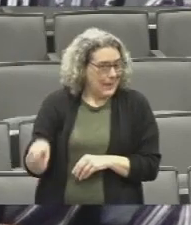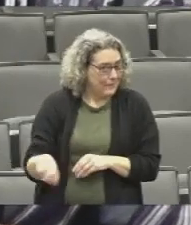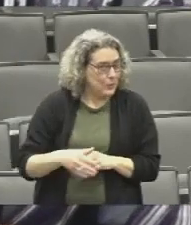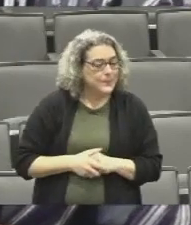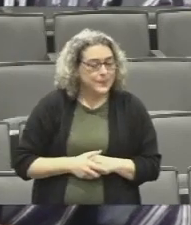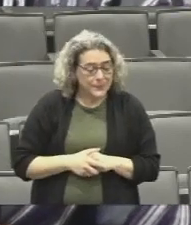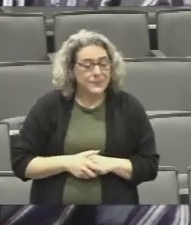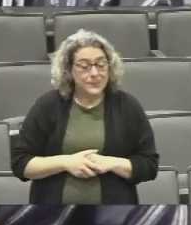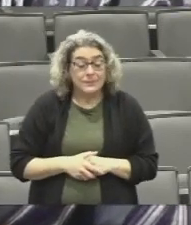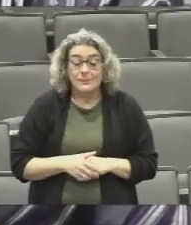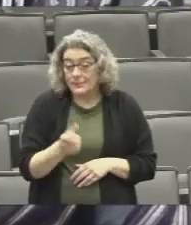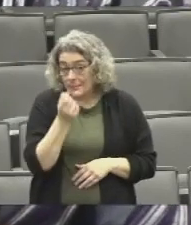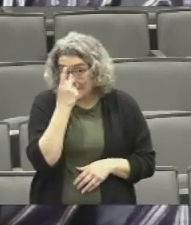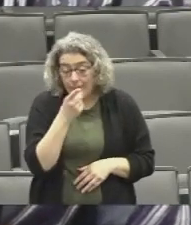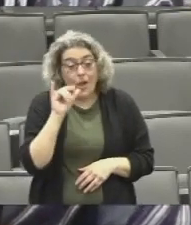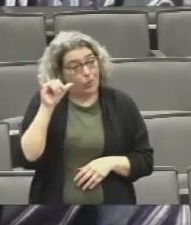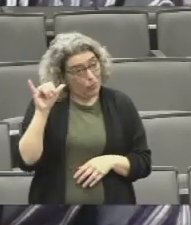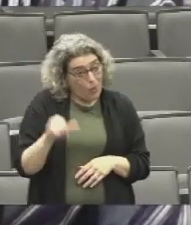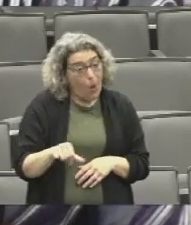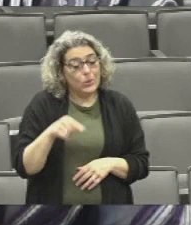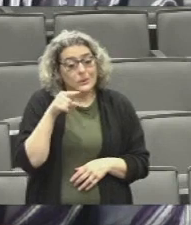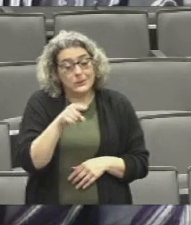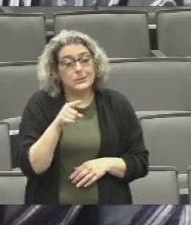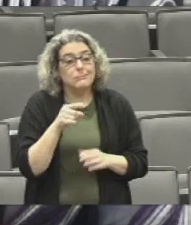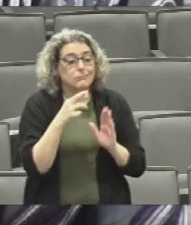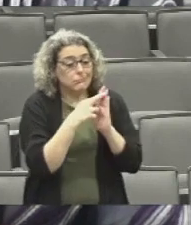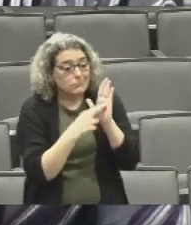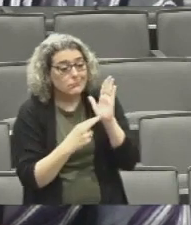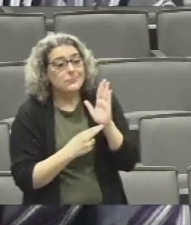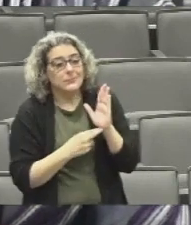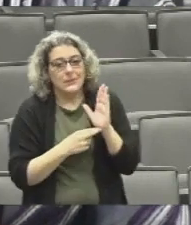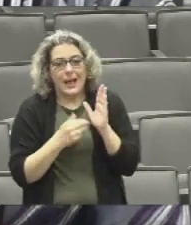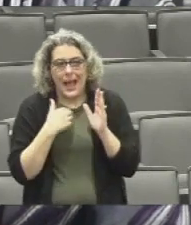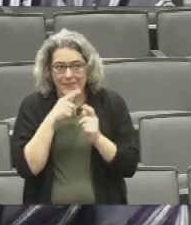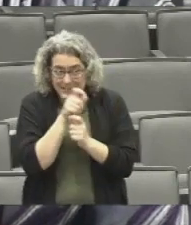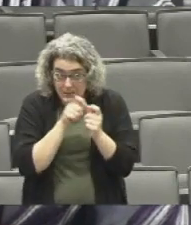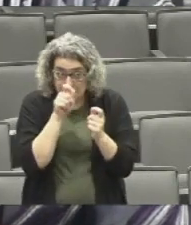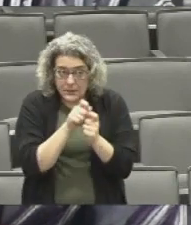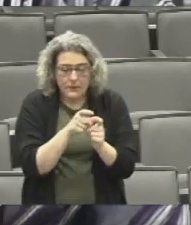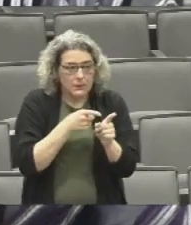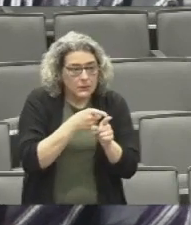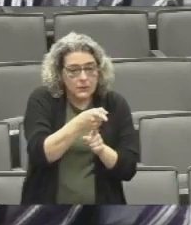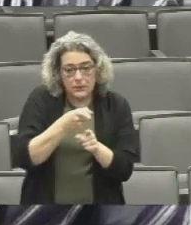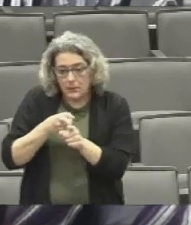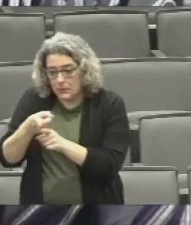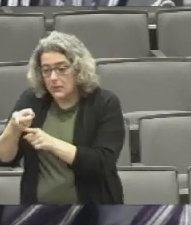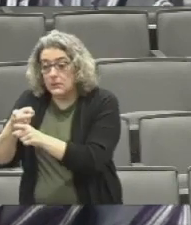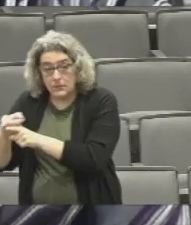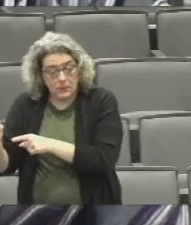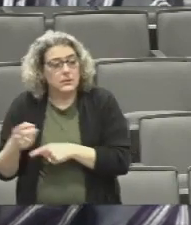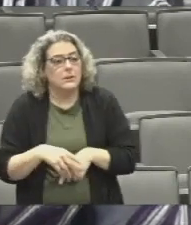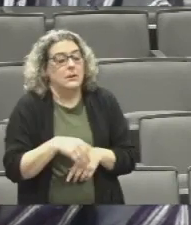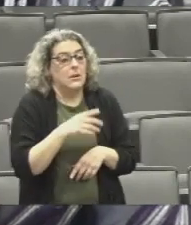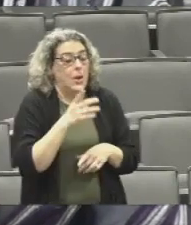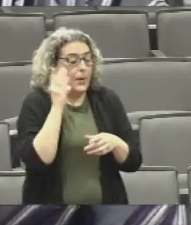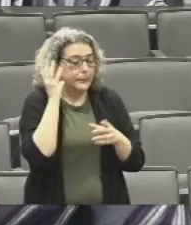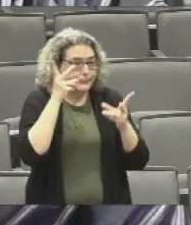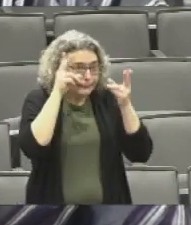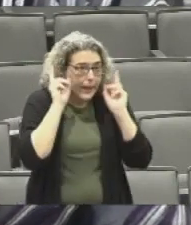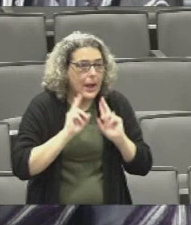I said, there were guidelines that were developed for beauty salon, hairdresser, that sector. There were guidelines that